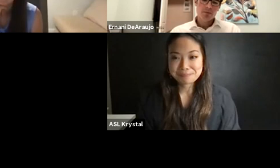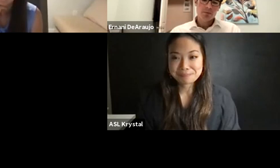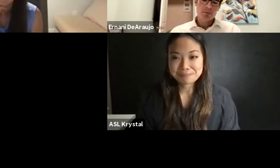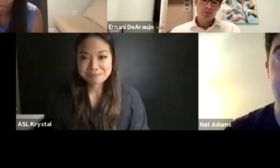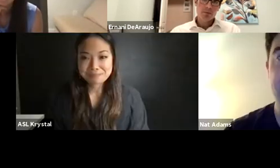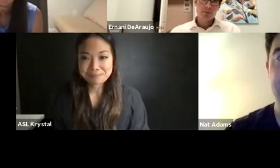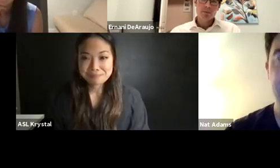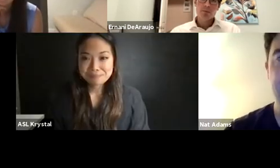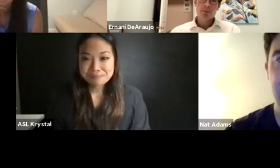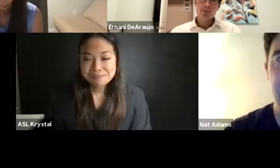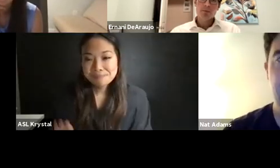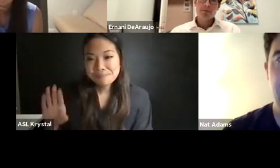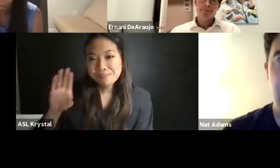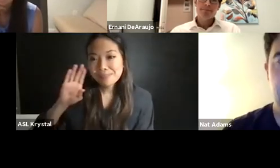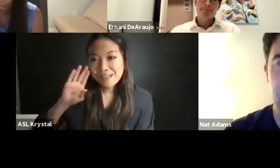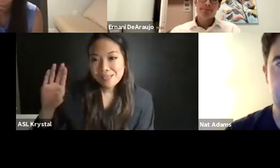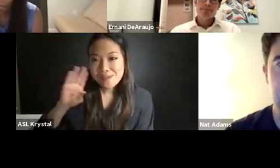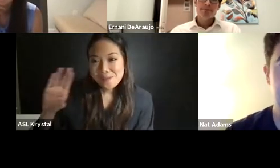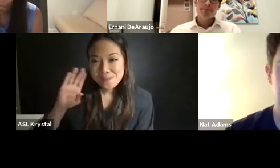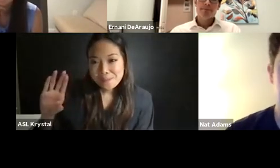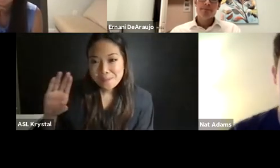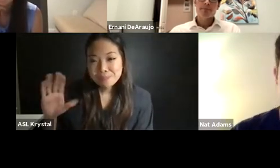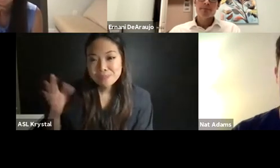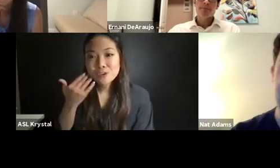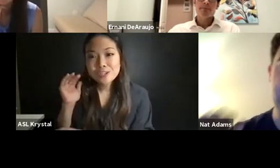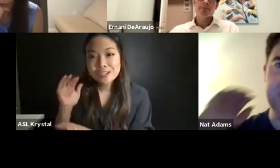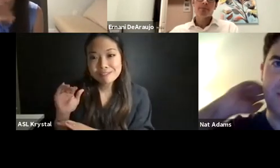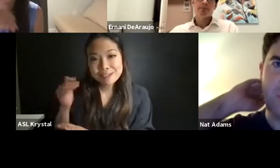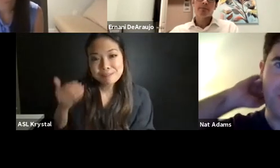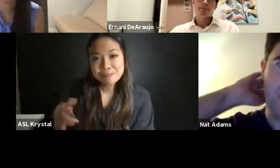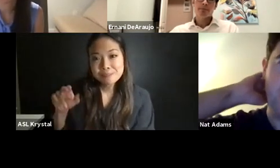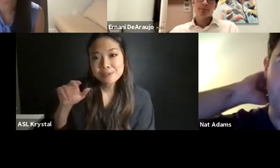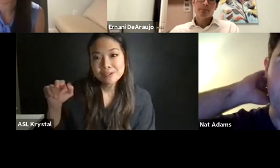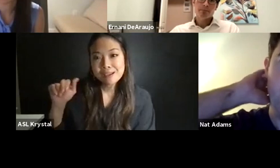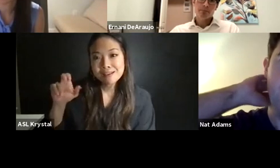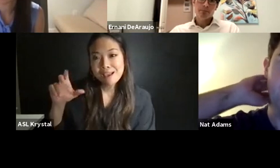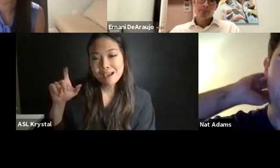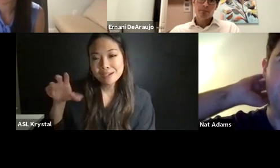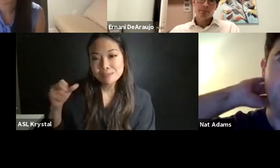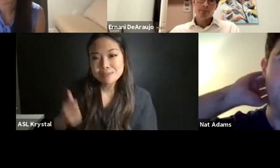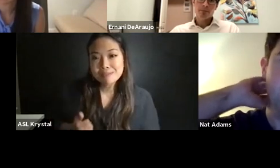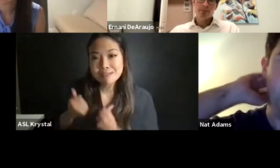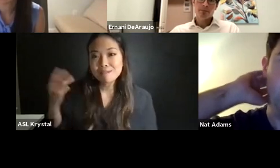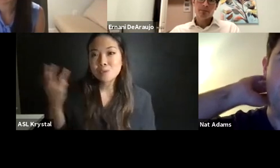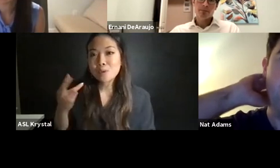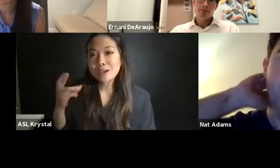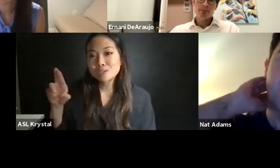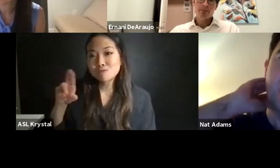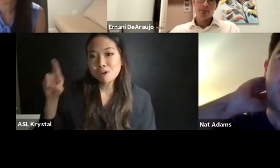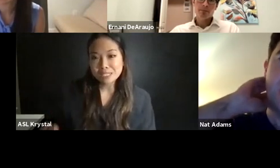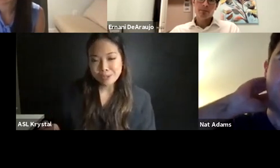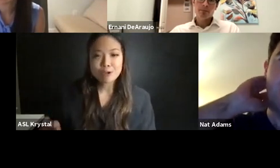oh hi there uh good evening my name is nat adams i live in west roxbury and i'm a bps graduate and also a